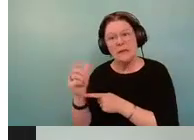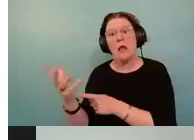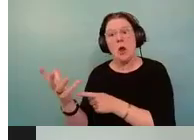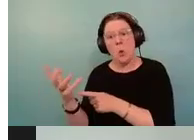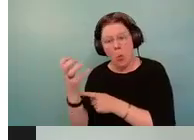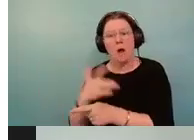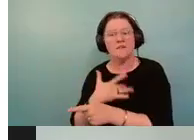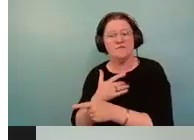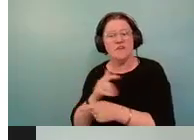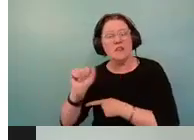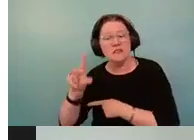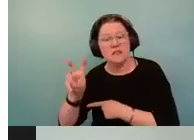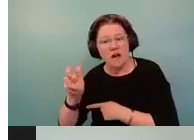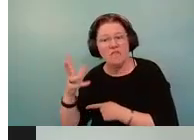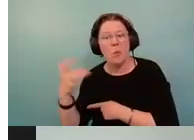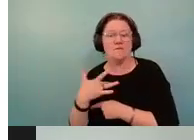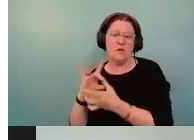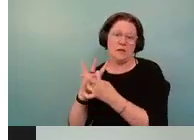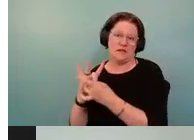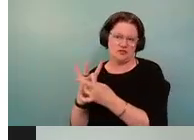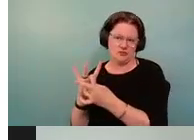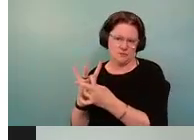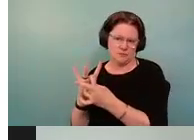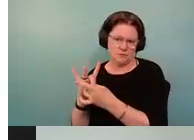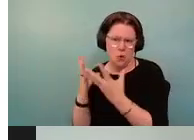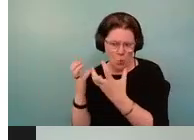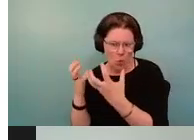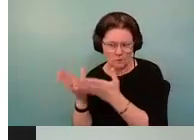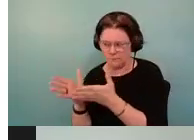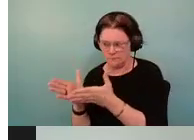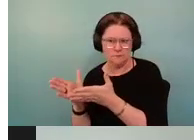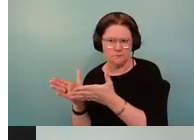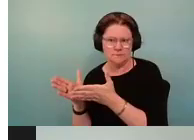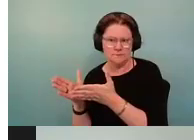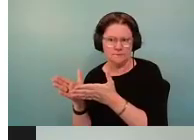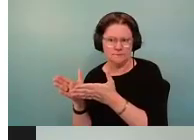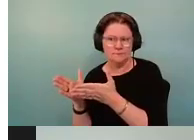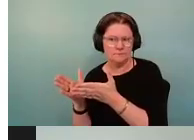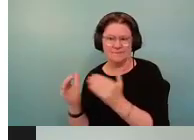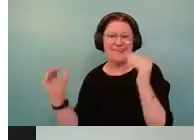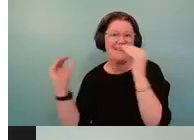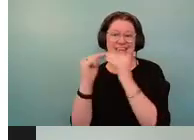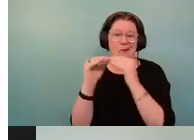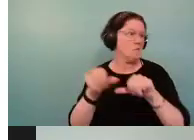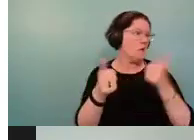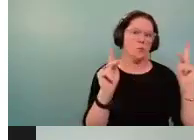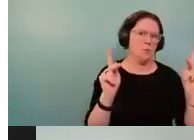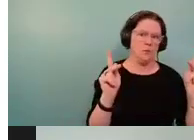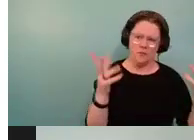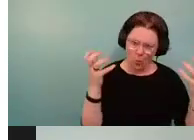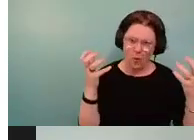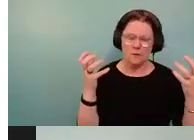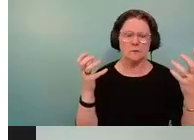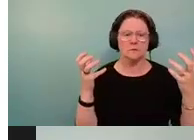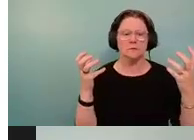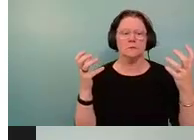to feel loved and connected to other people in the same way that all of us do.